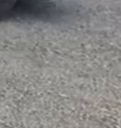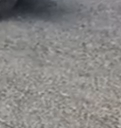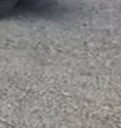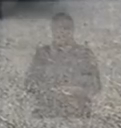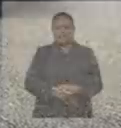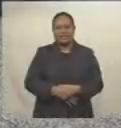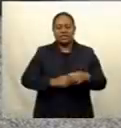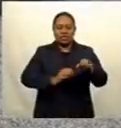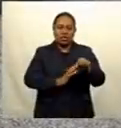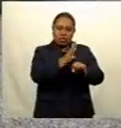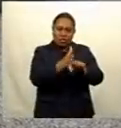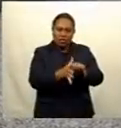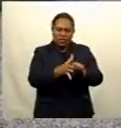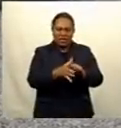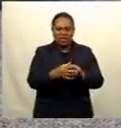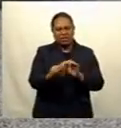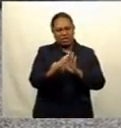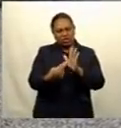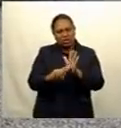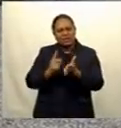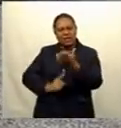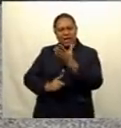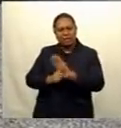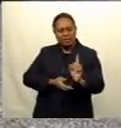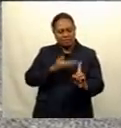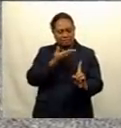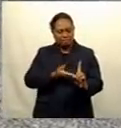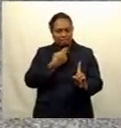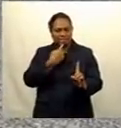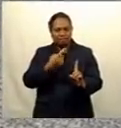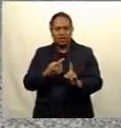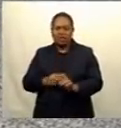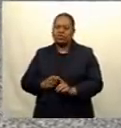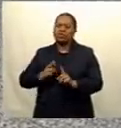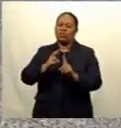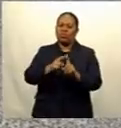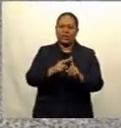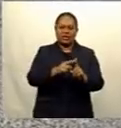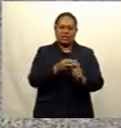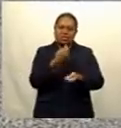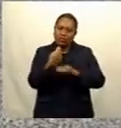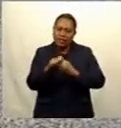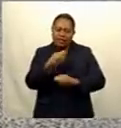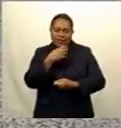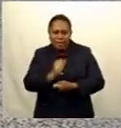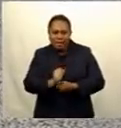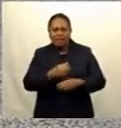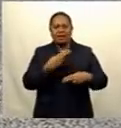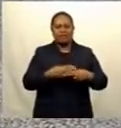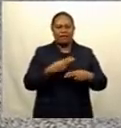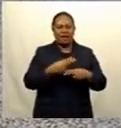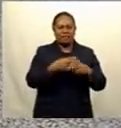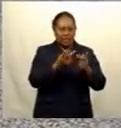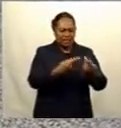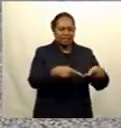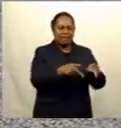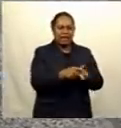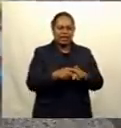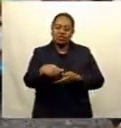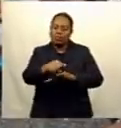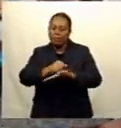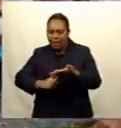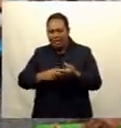With COVID-19 restrictions in place, Saulote Malani has reached out to farmers and fishermen in rural and remote areas to purchase fresh